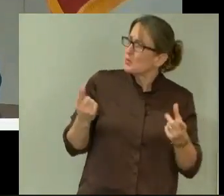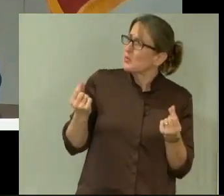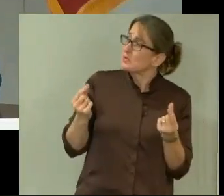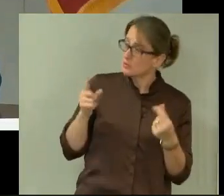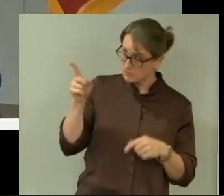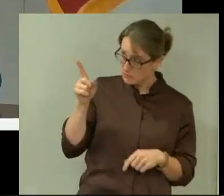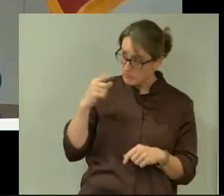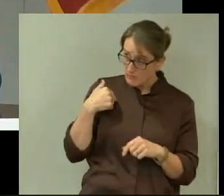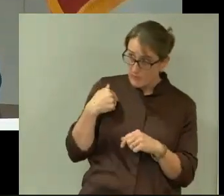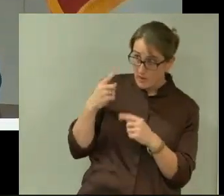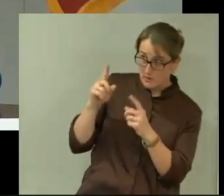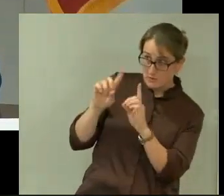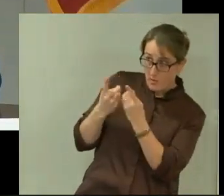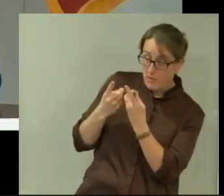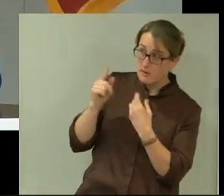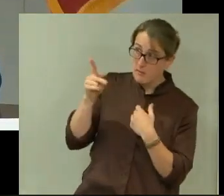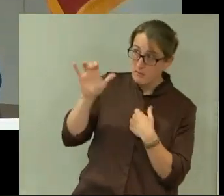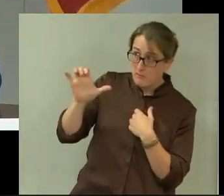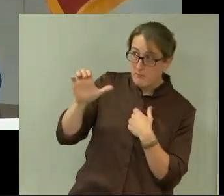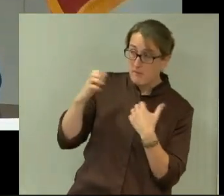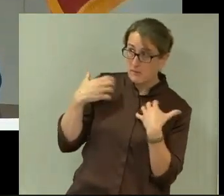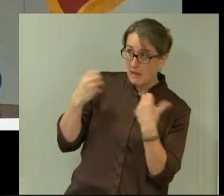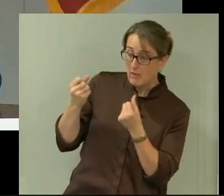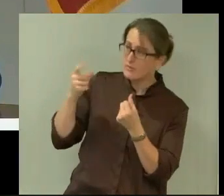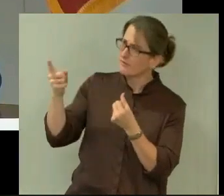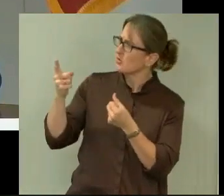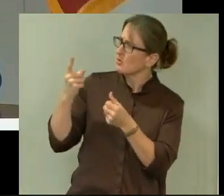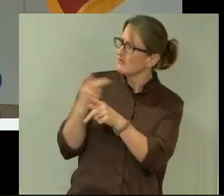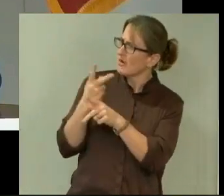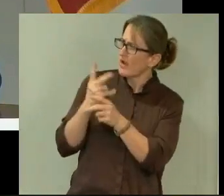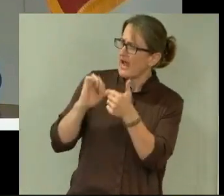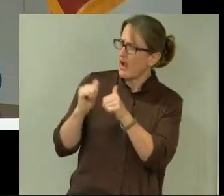through some of that guidance for our schools?